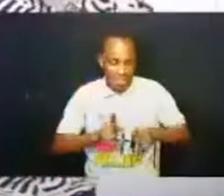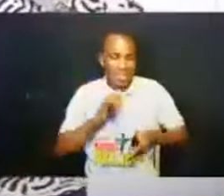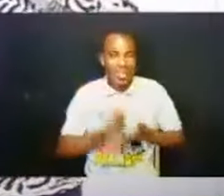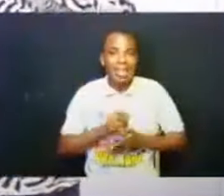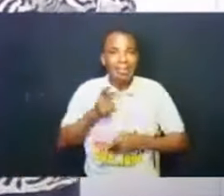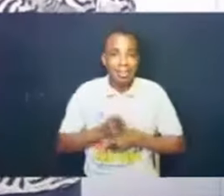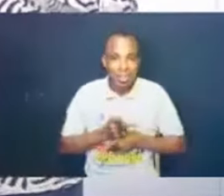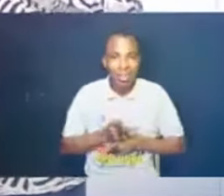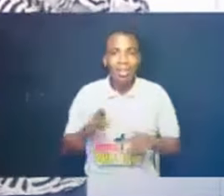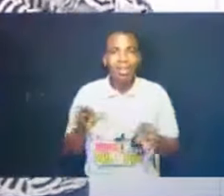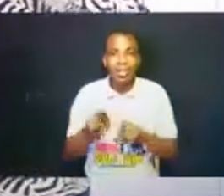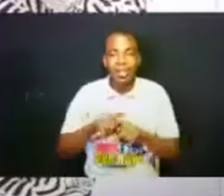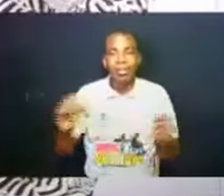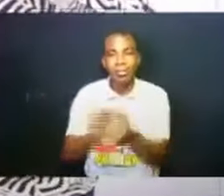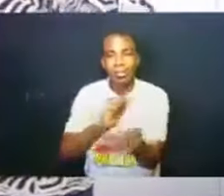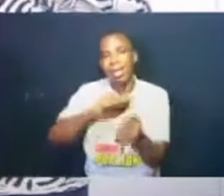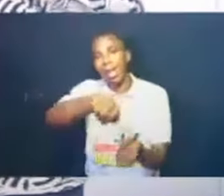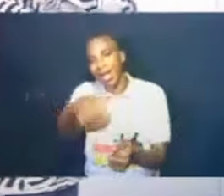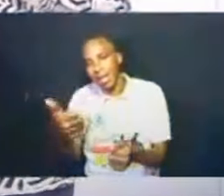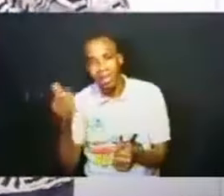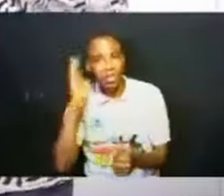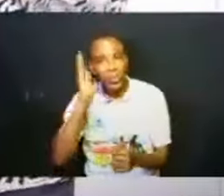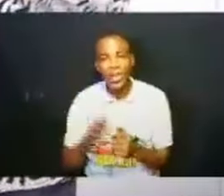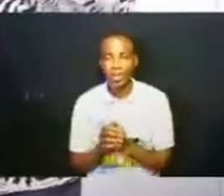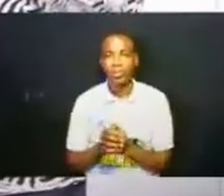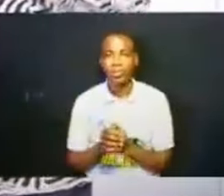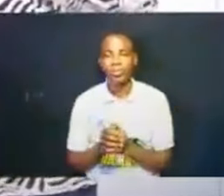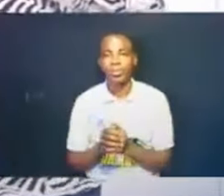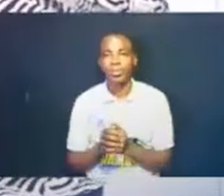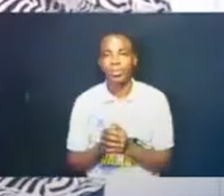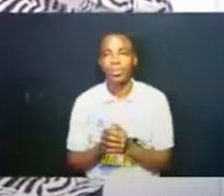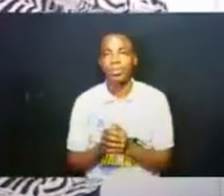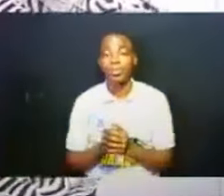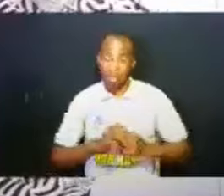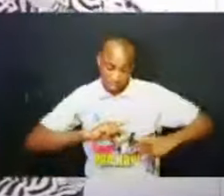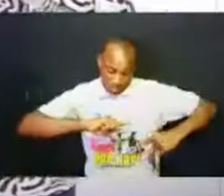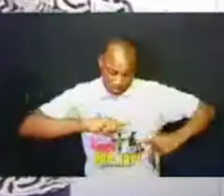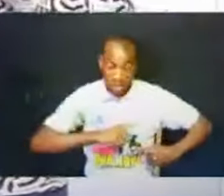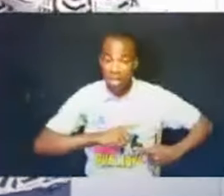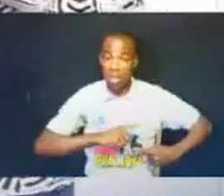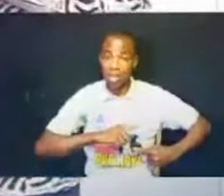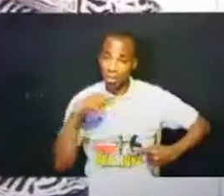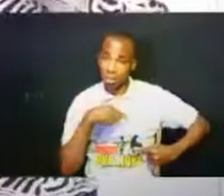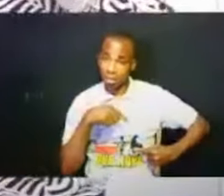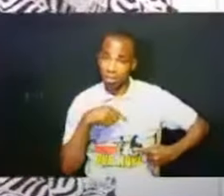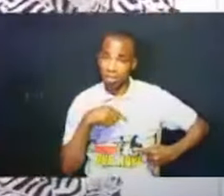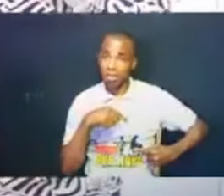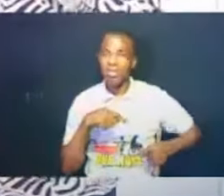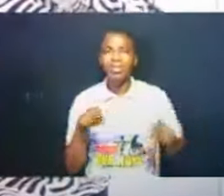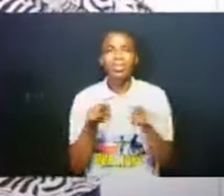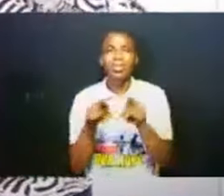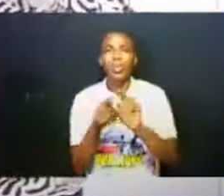will defile many. Na ebe say afofro nso. See this bitterness we are talking about. Okay, yaudi aye kan wase mi no. It's like a